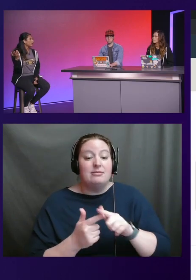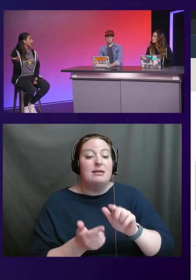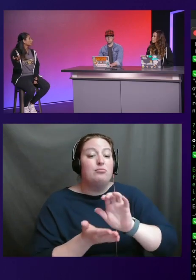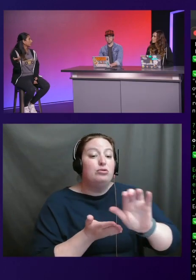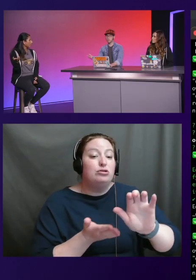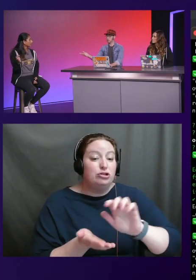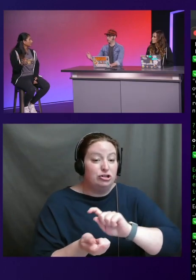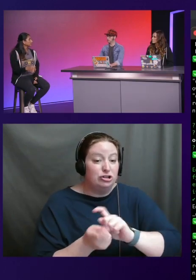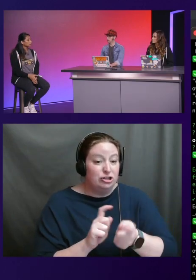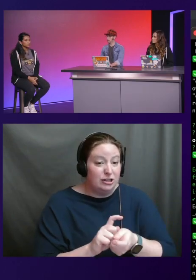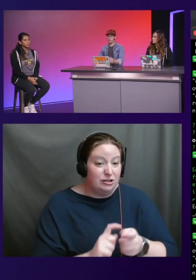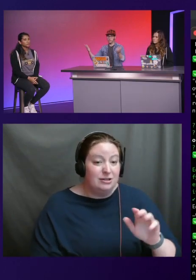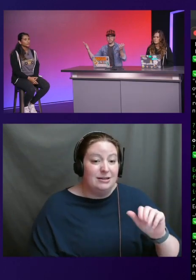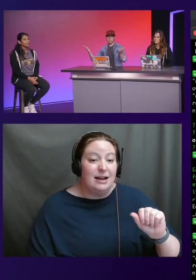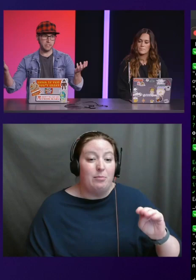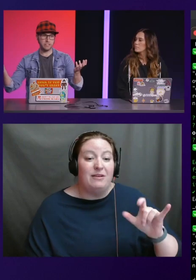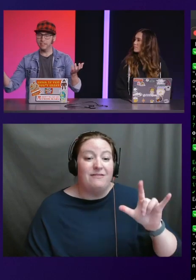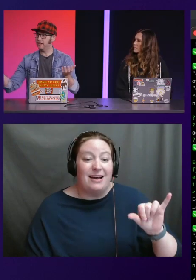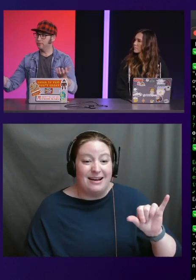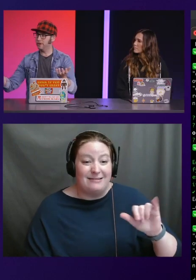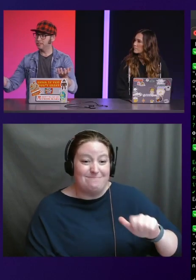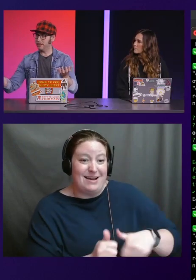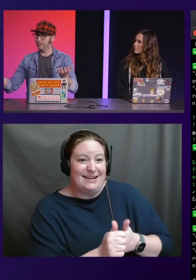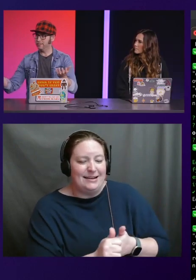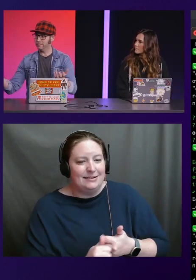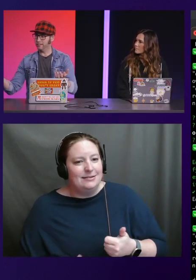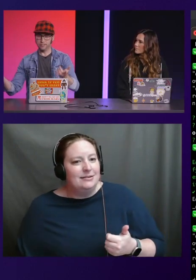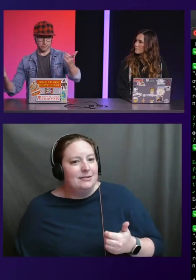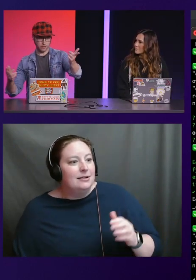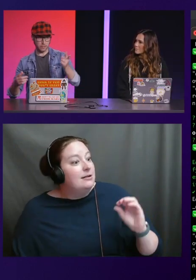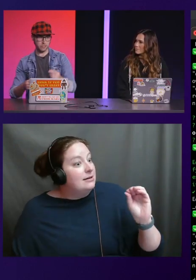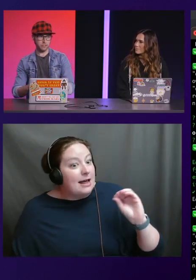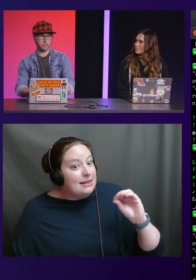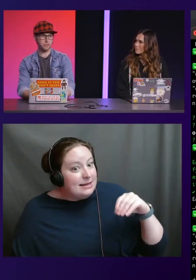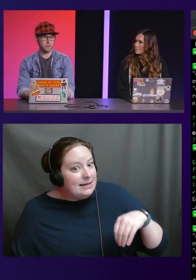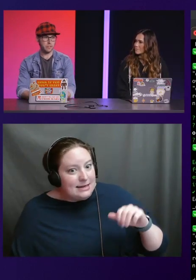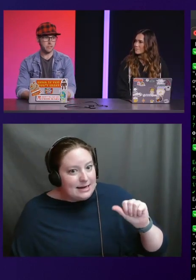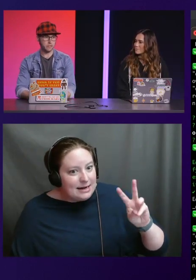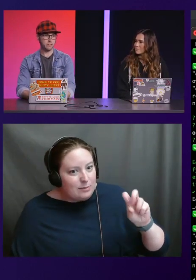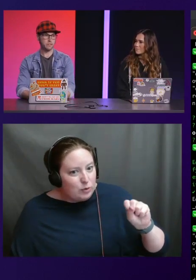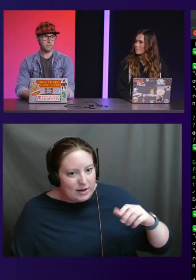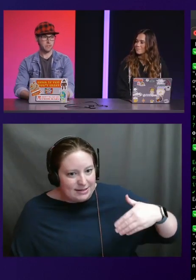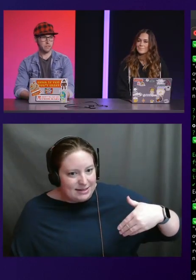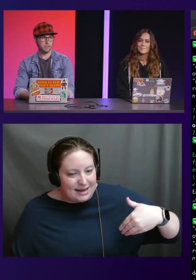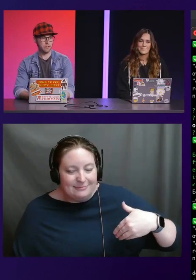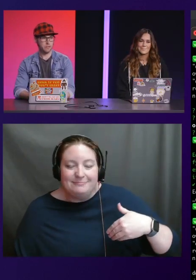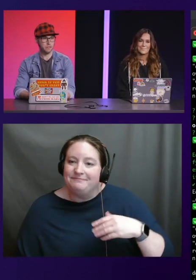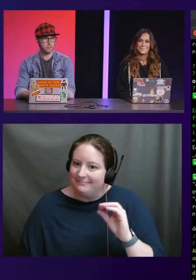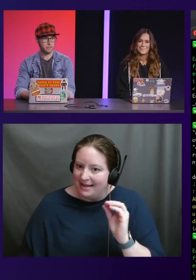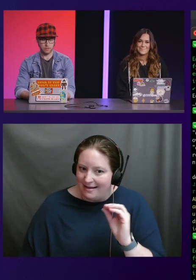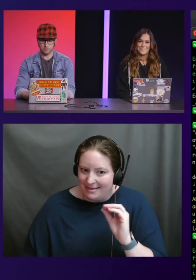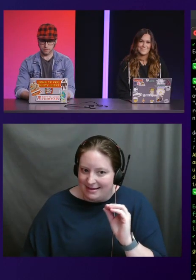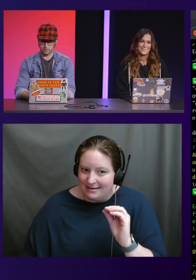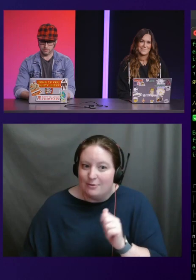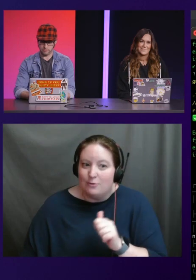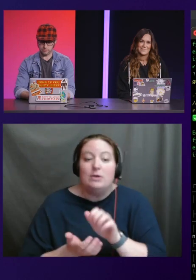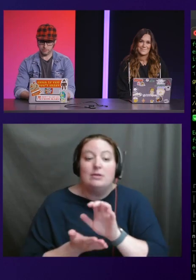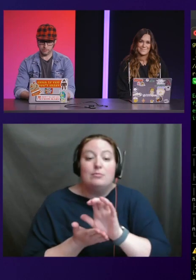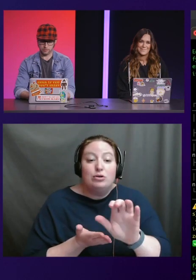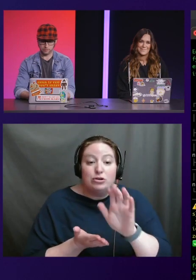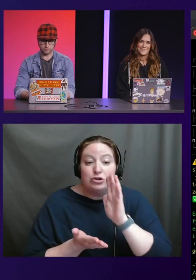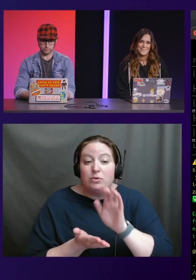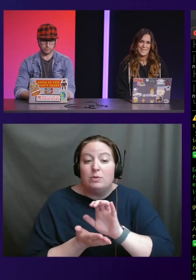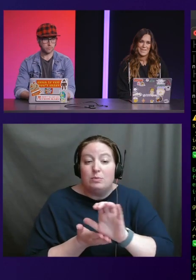into our Amplify backend. So nothing exists in AWS yet. Nothing, yes. But now with push, we are going to push all those updates